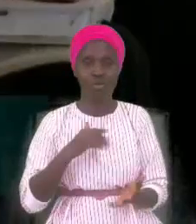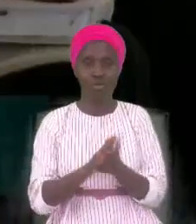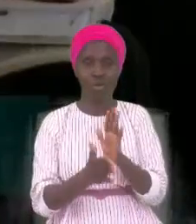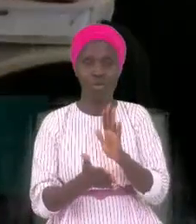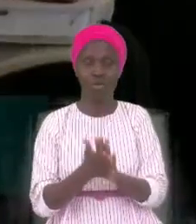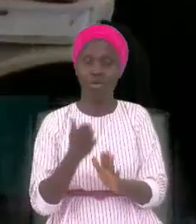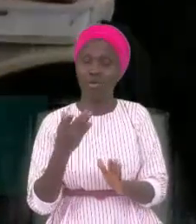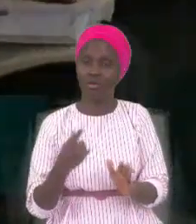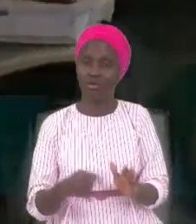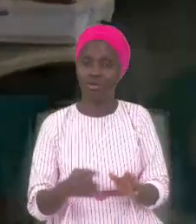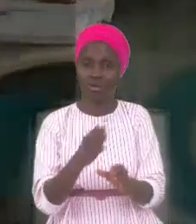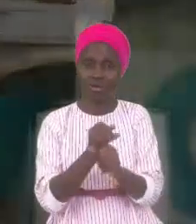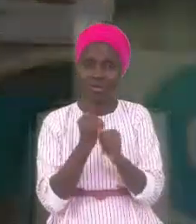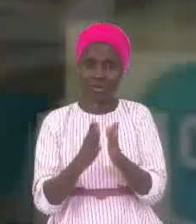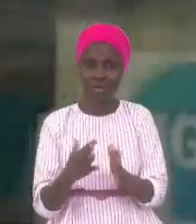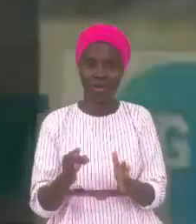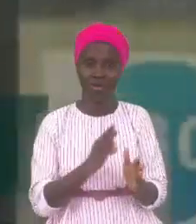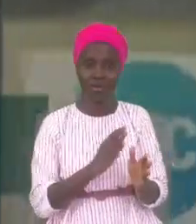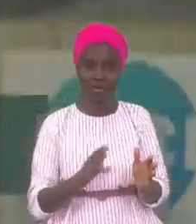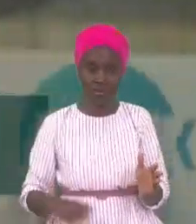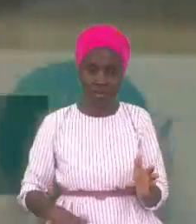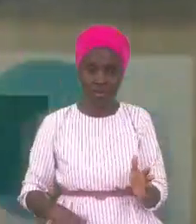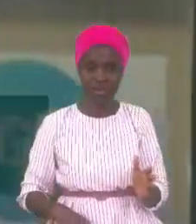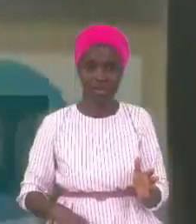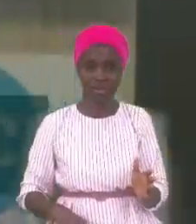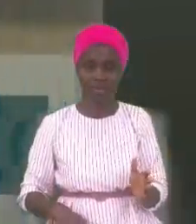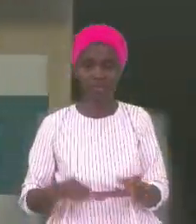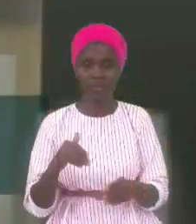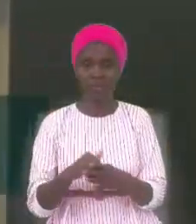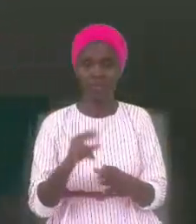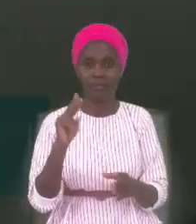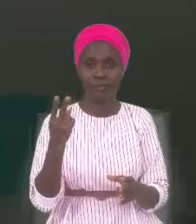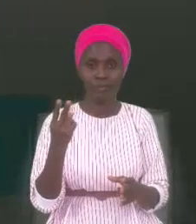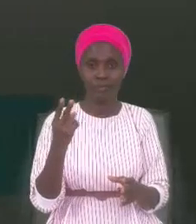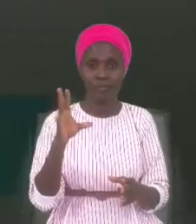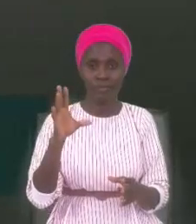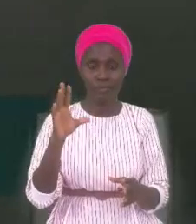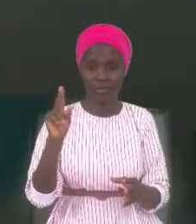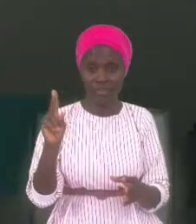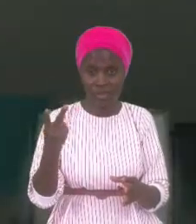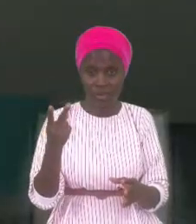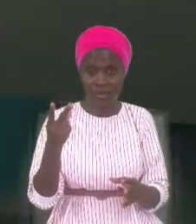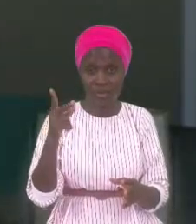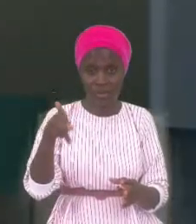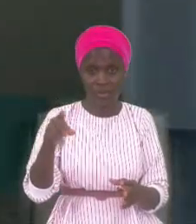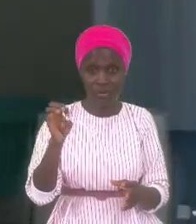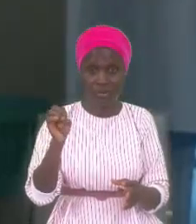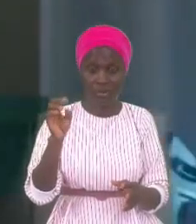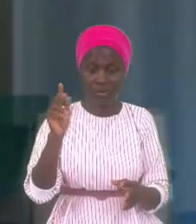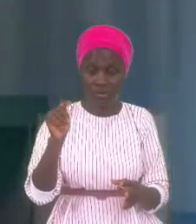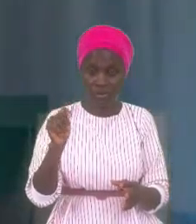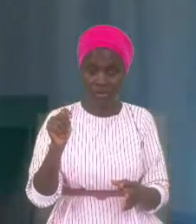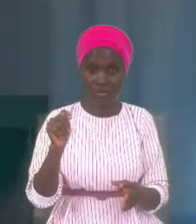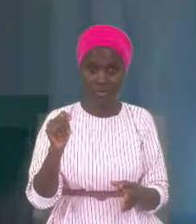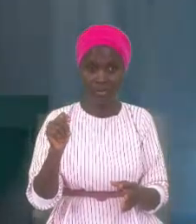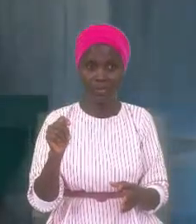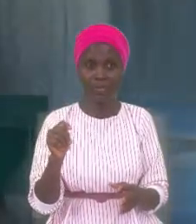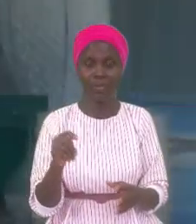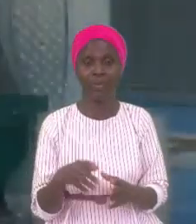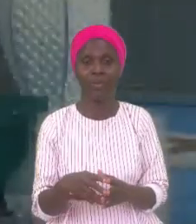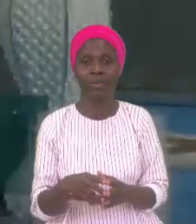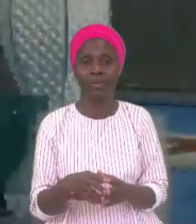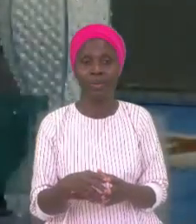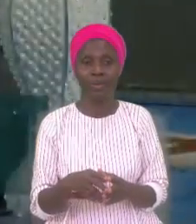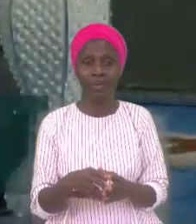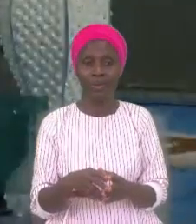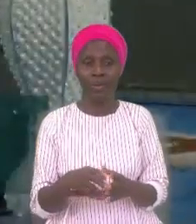of Christ. Look at 2 Peter chapter 1. I'm reading from verse 3 there. It says, according as his divine